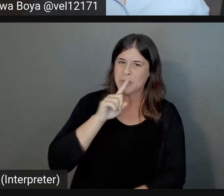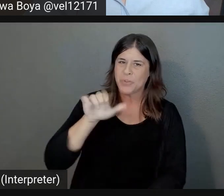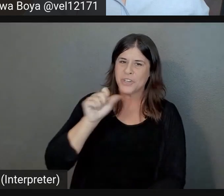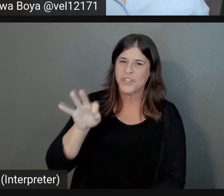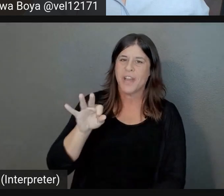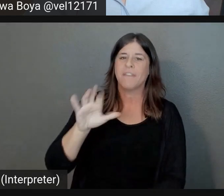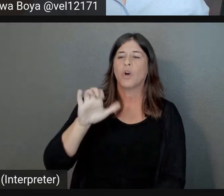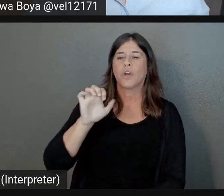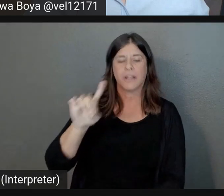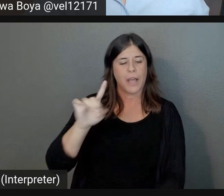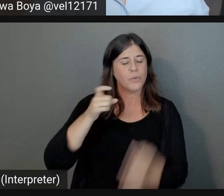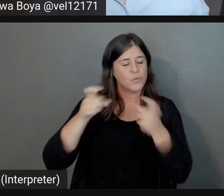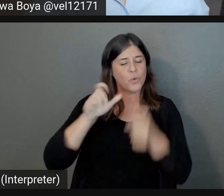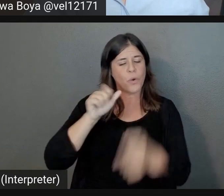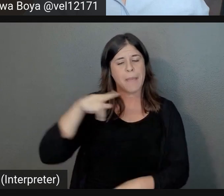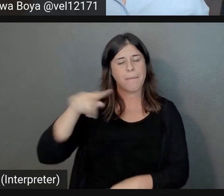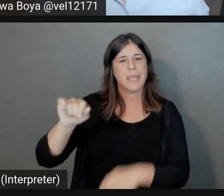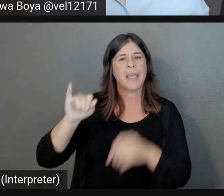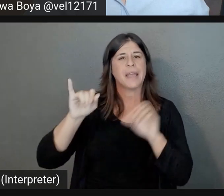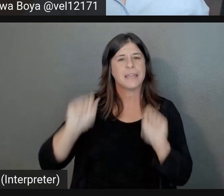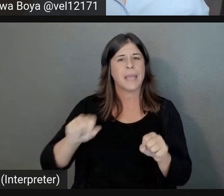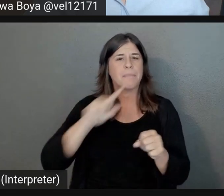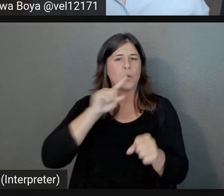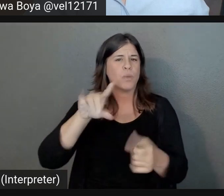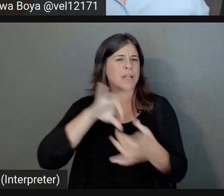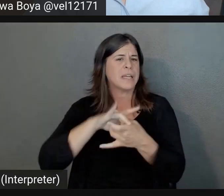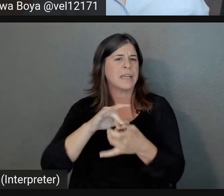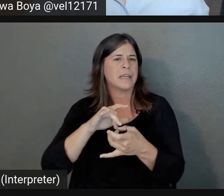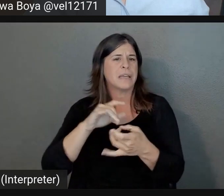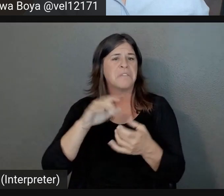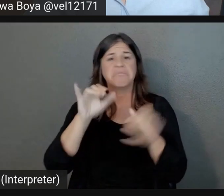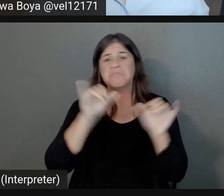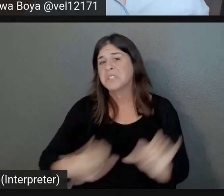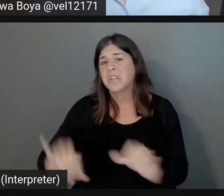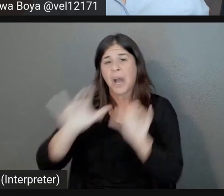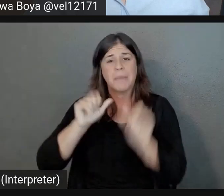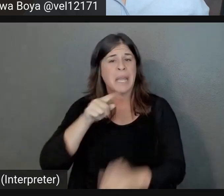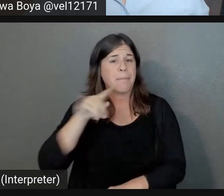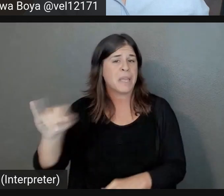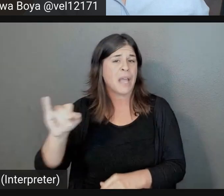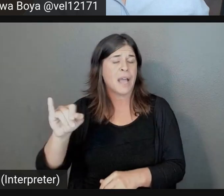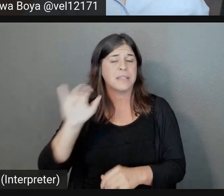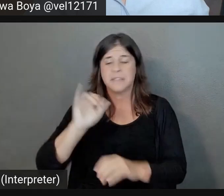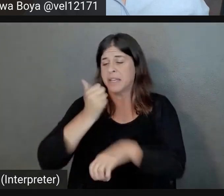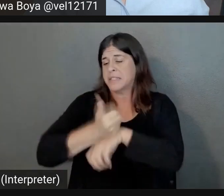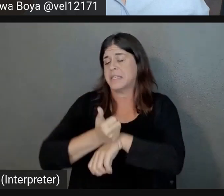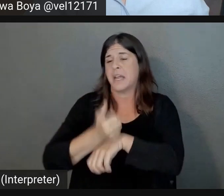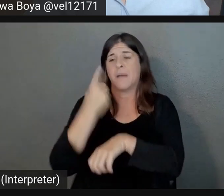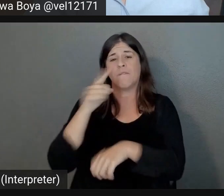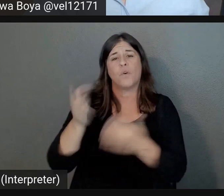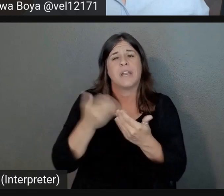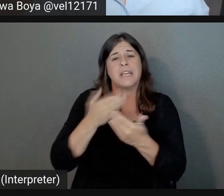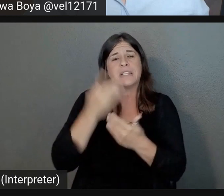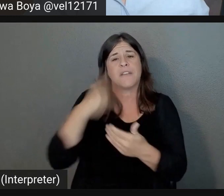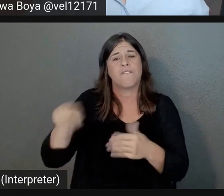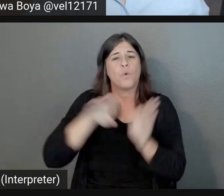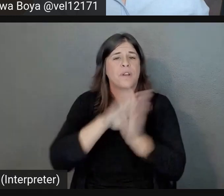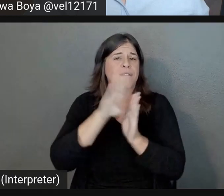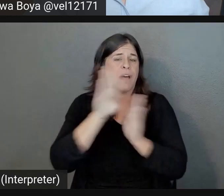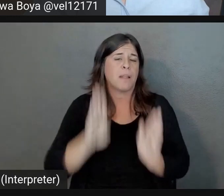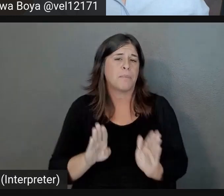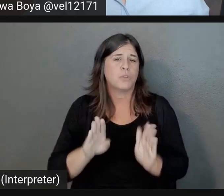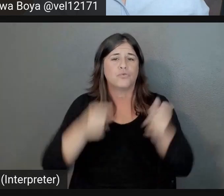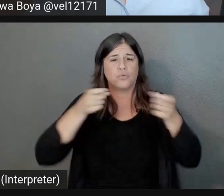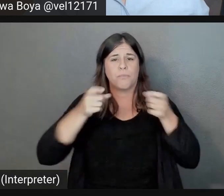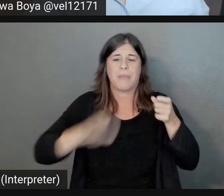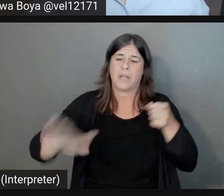Cloud Control API can be thought of as essentially a set of common APIs that is designed to make it easy for developers to manage